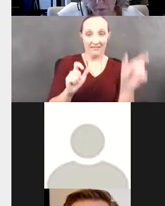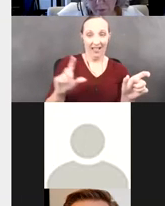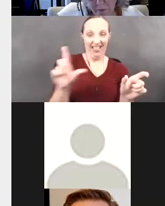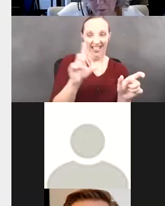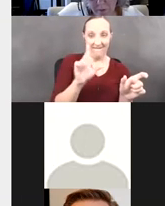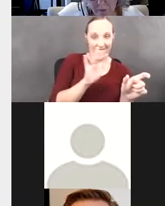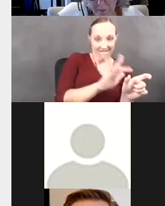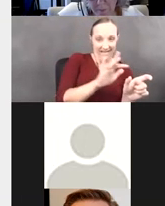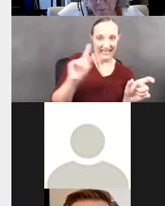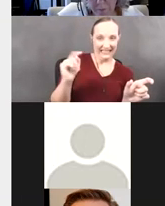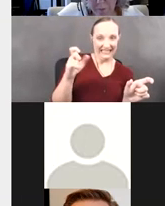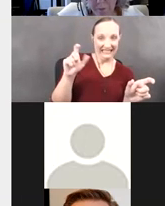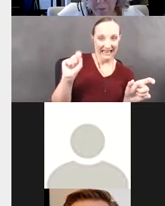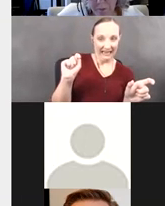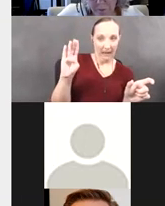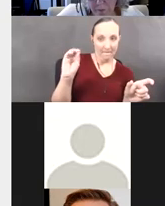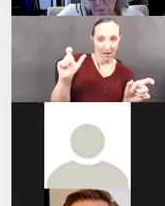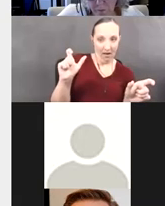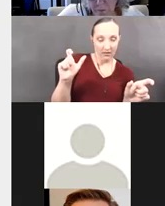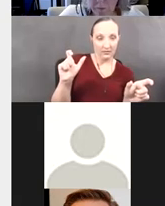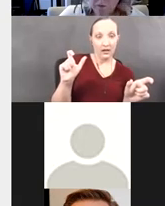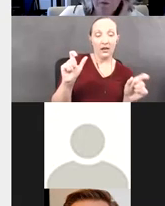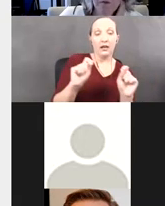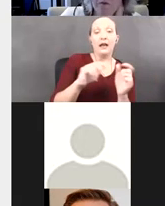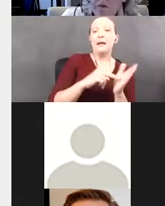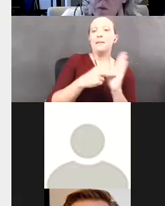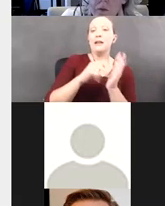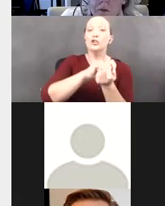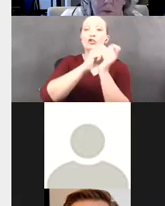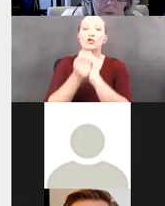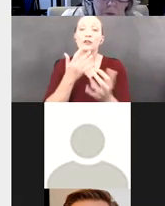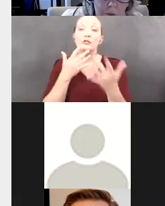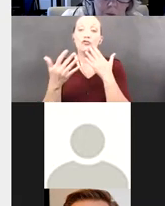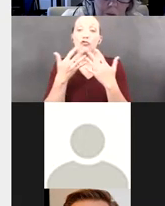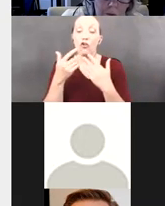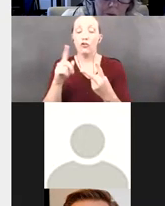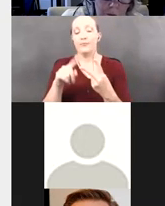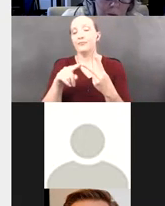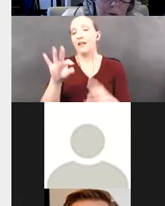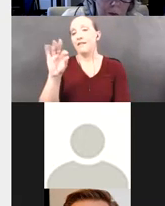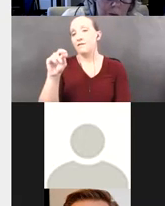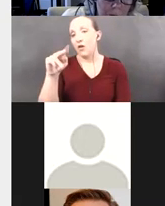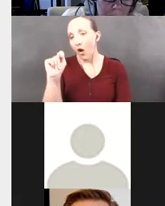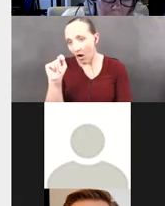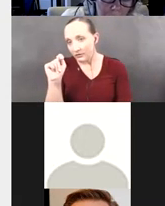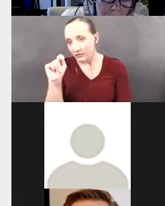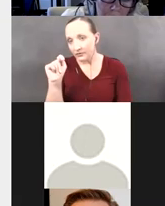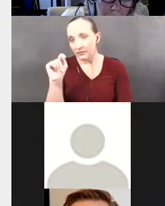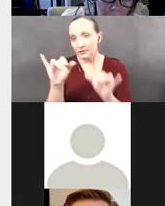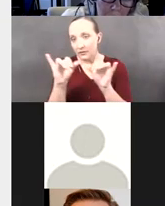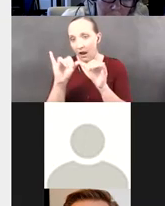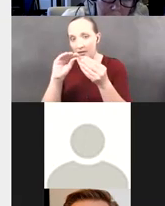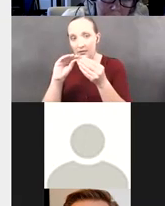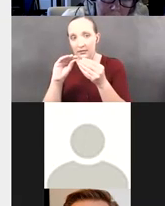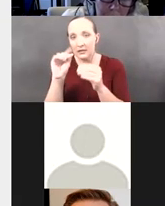screen. que está a su mano izquierda de la From pantalla. here, your Y child can aquí change the font puede size cambiar el and the tamaño de la color letra of the y